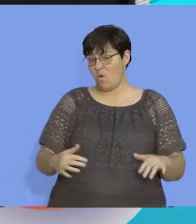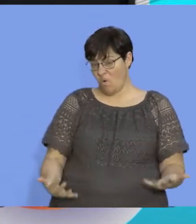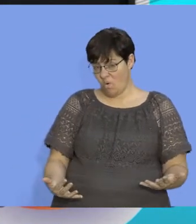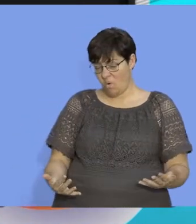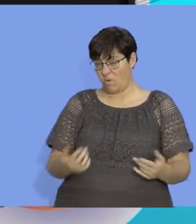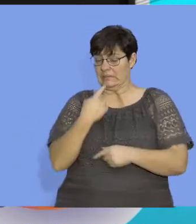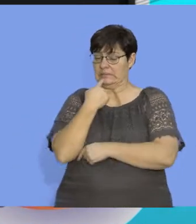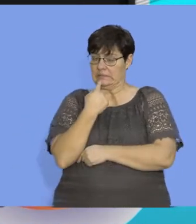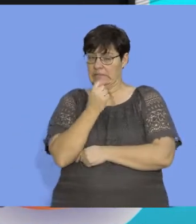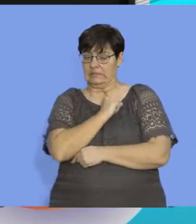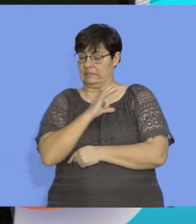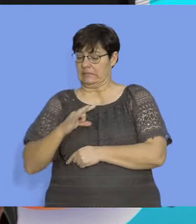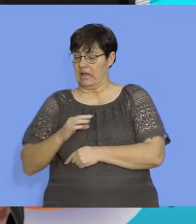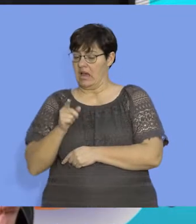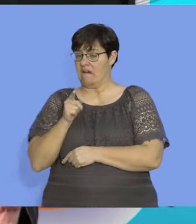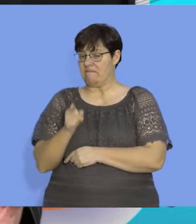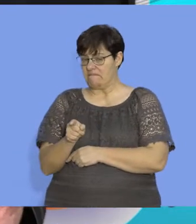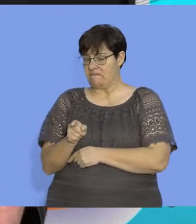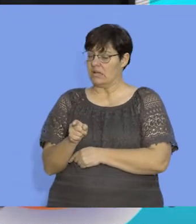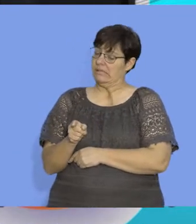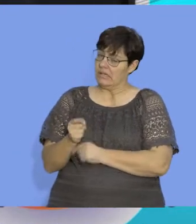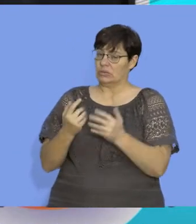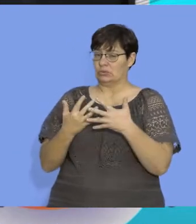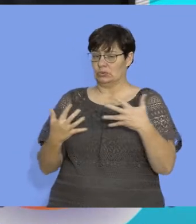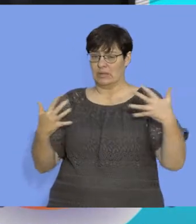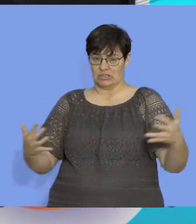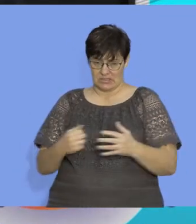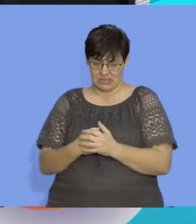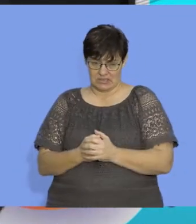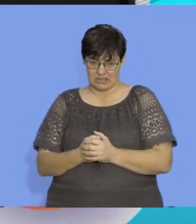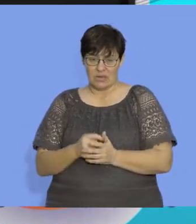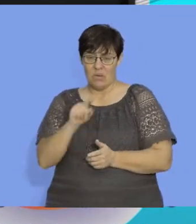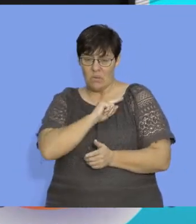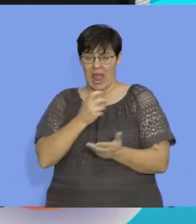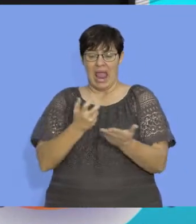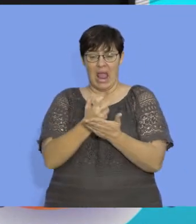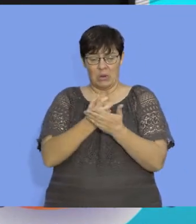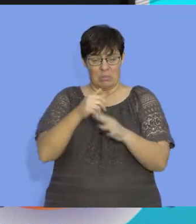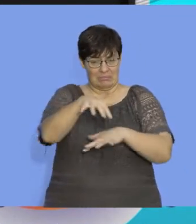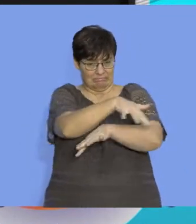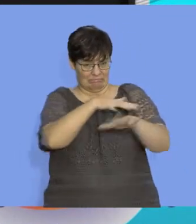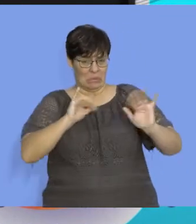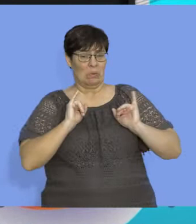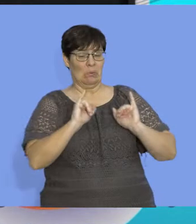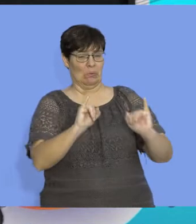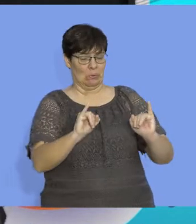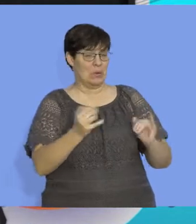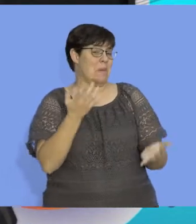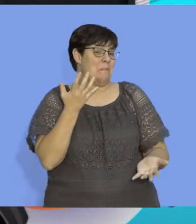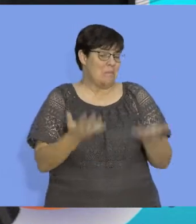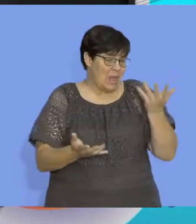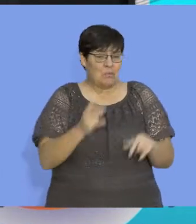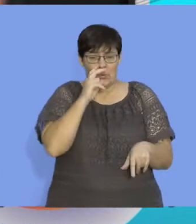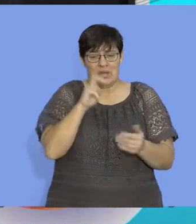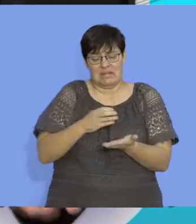contrary, what is the possibility that because of poor economic conditions, is it maybe that we now